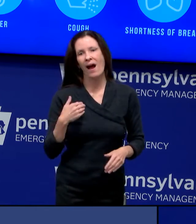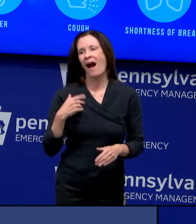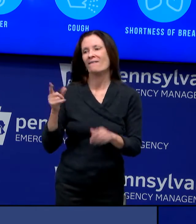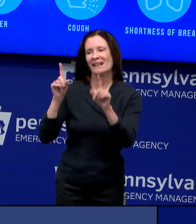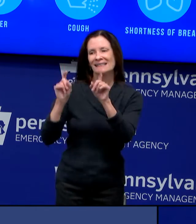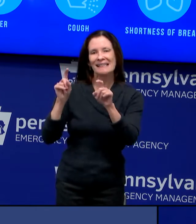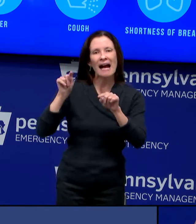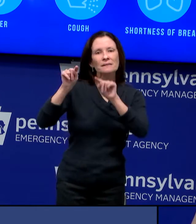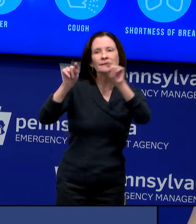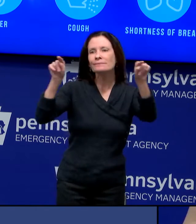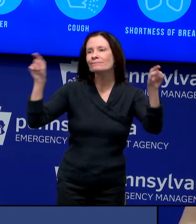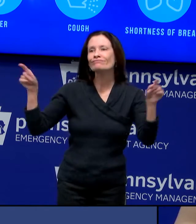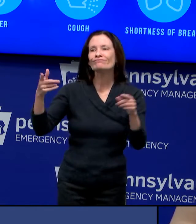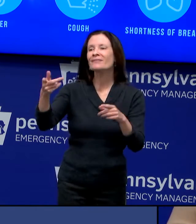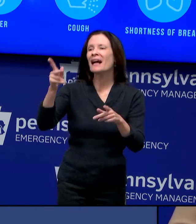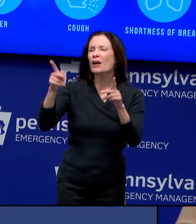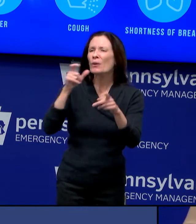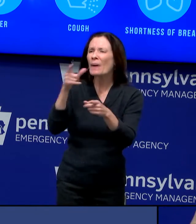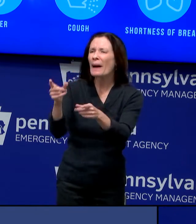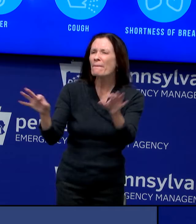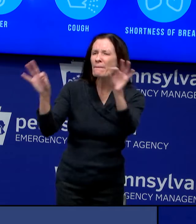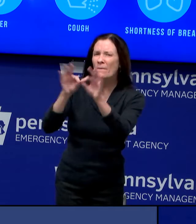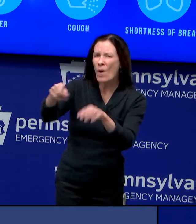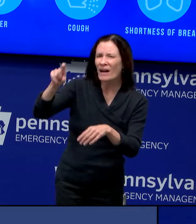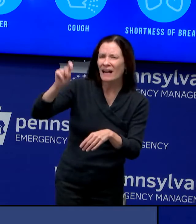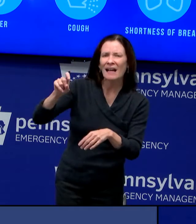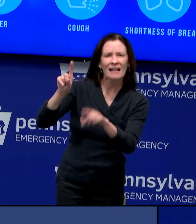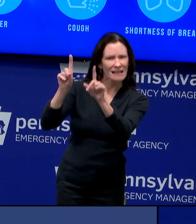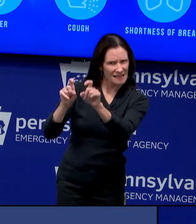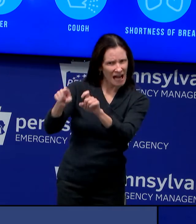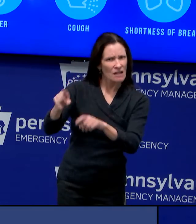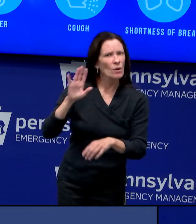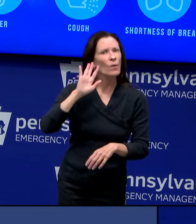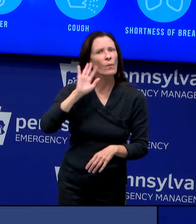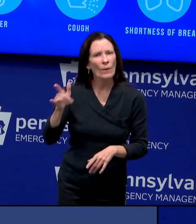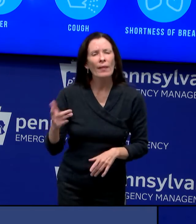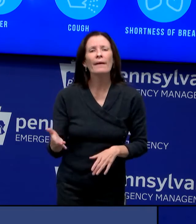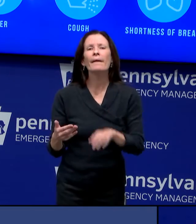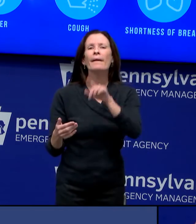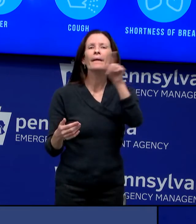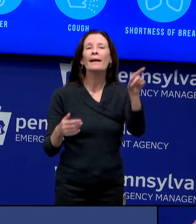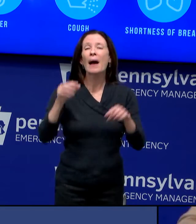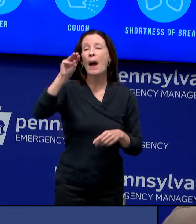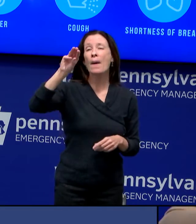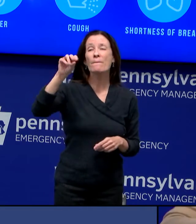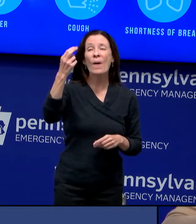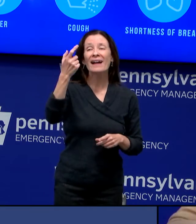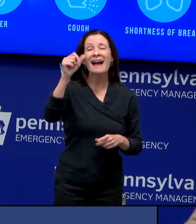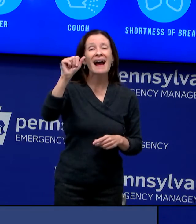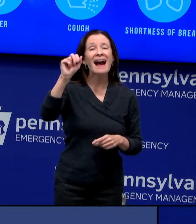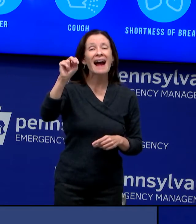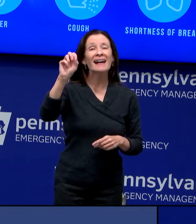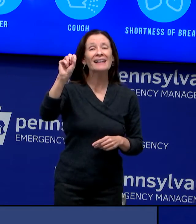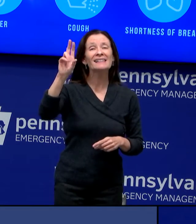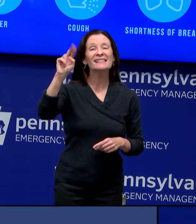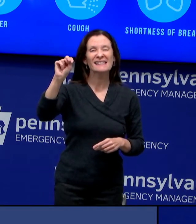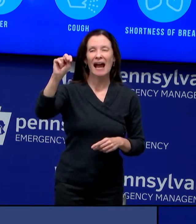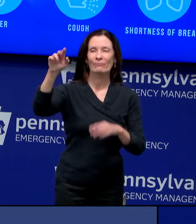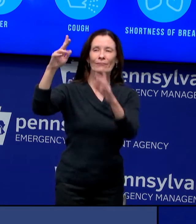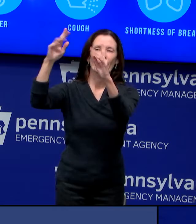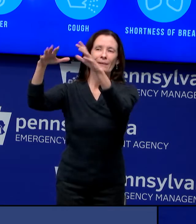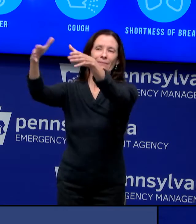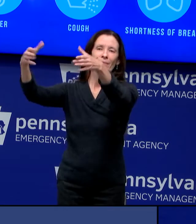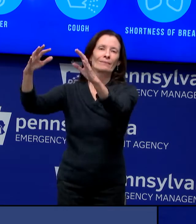the patients that are being tested at the Mohegan Sun Arena parking lot, all those tests are being performed at